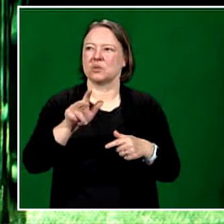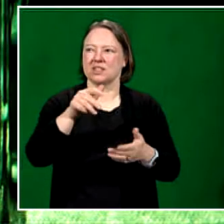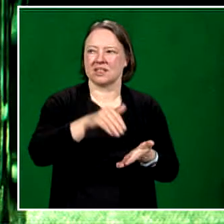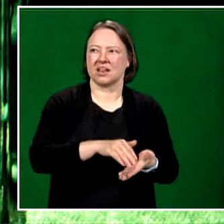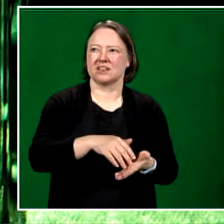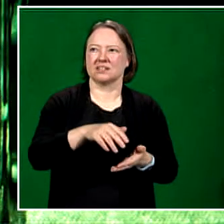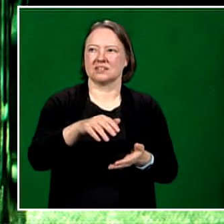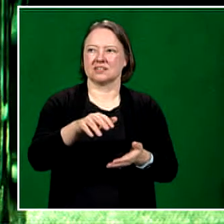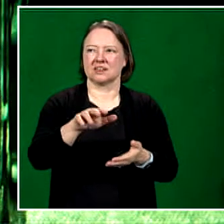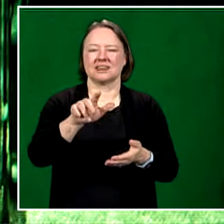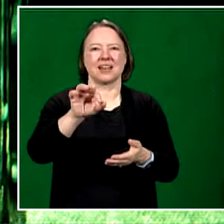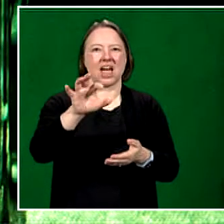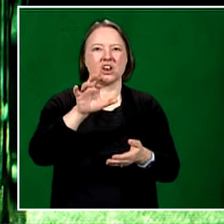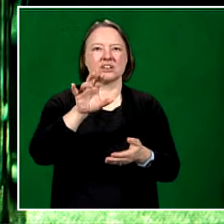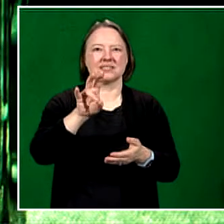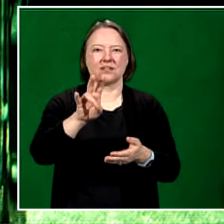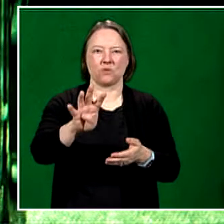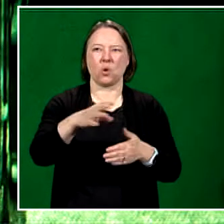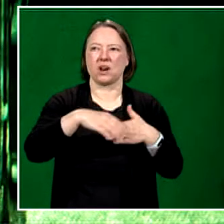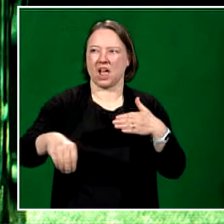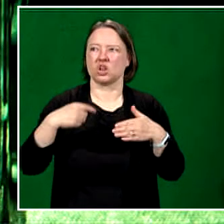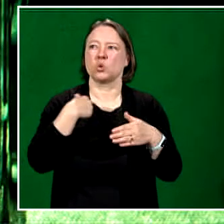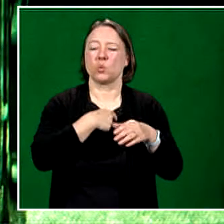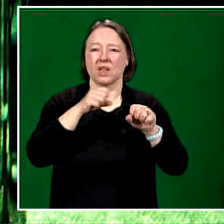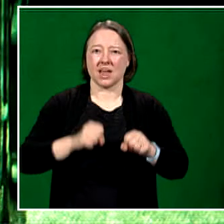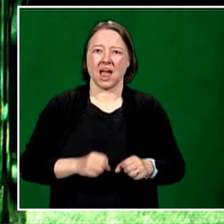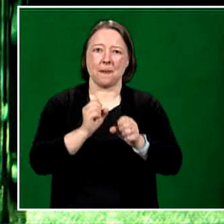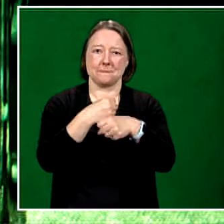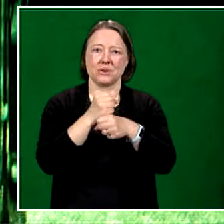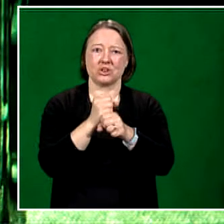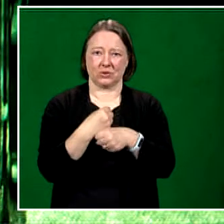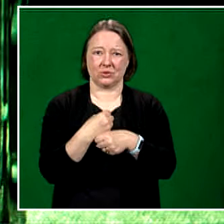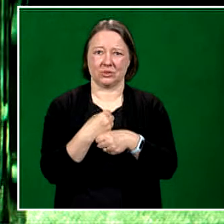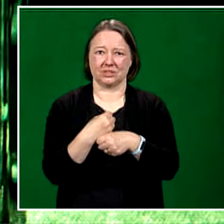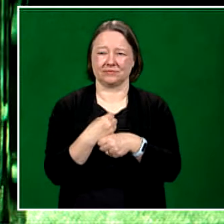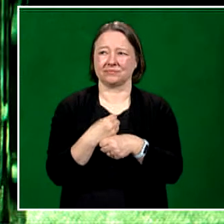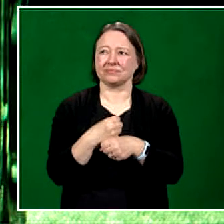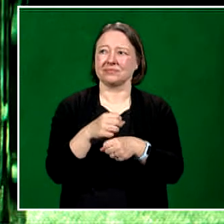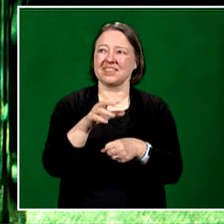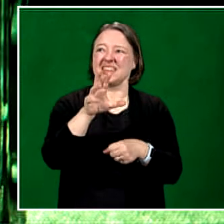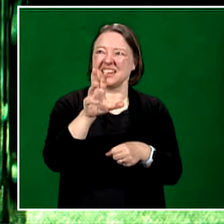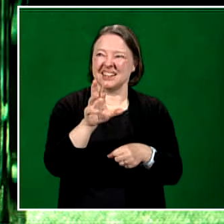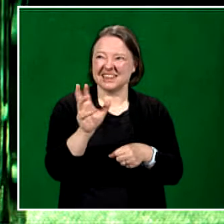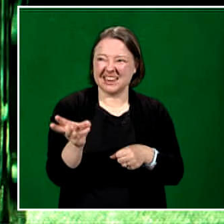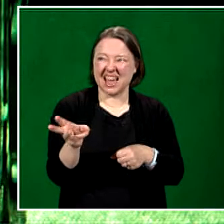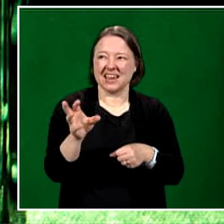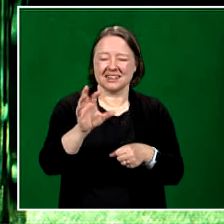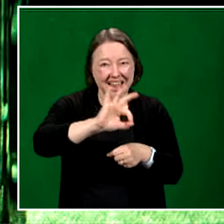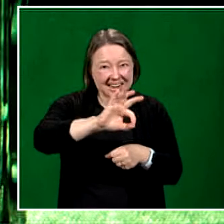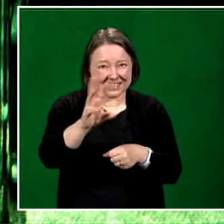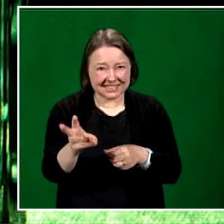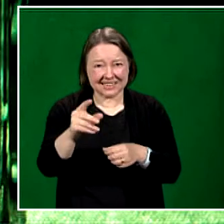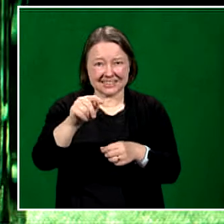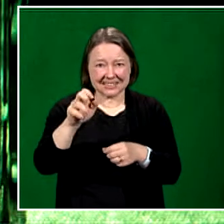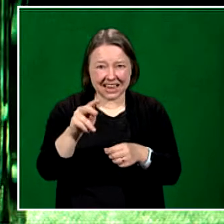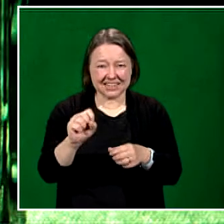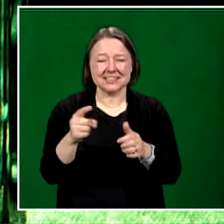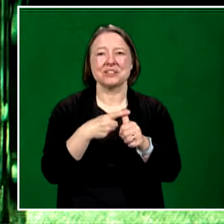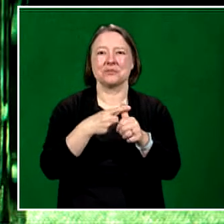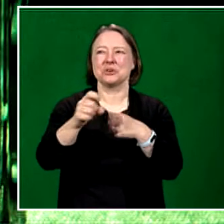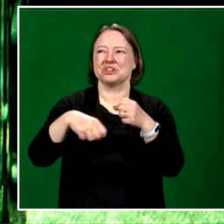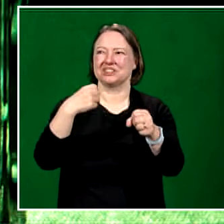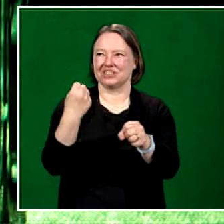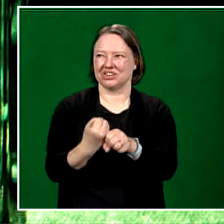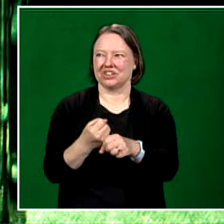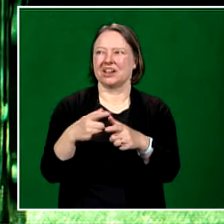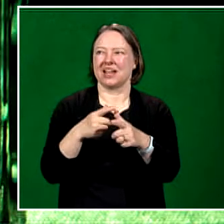$23,974 US. We have the capacity to produce 96 tons within the first year. The projected revenues in